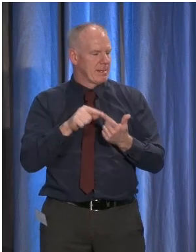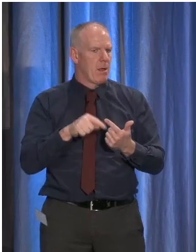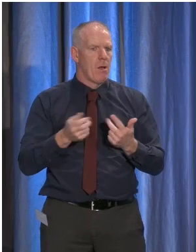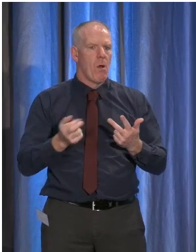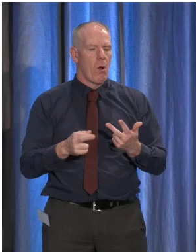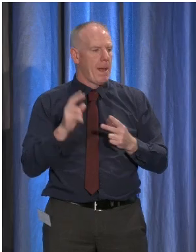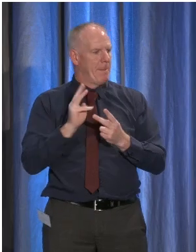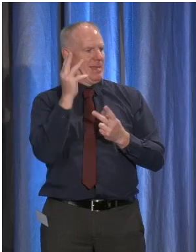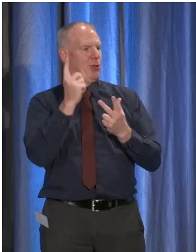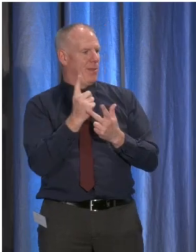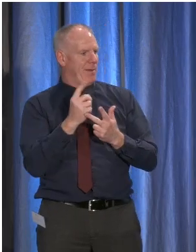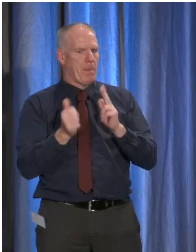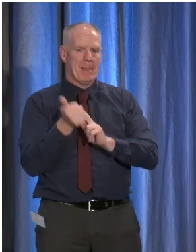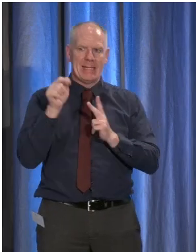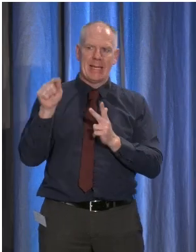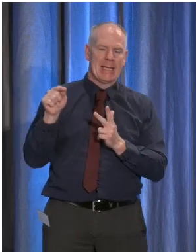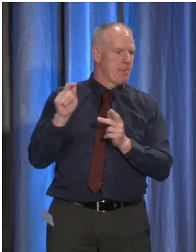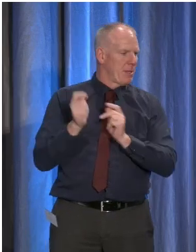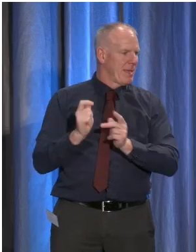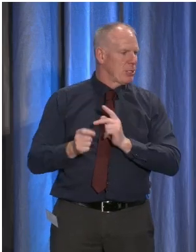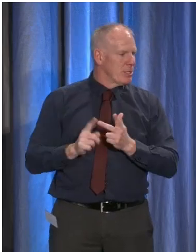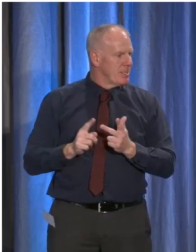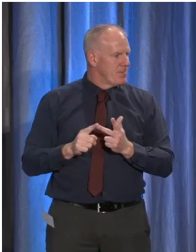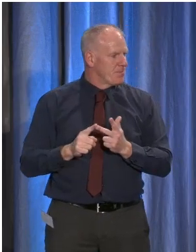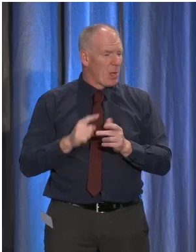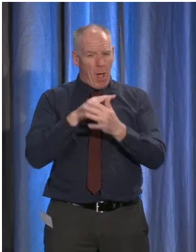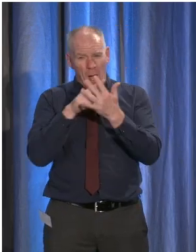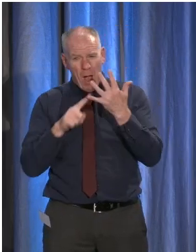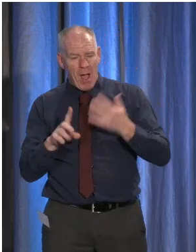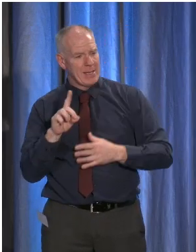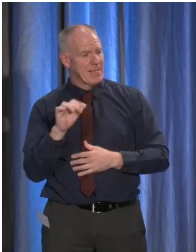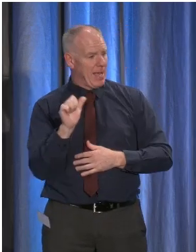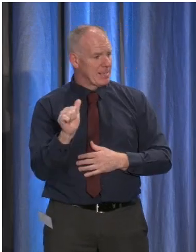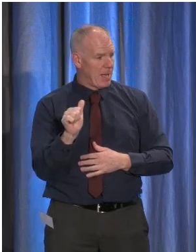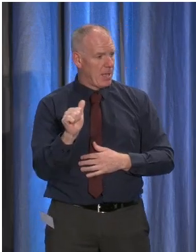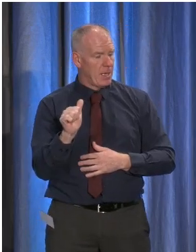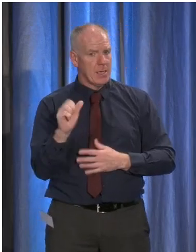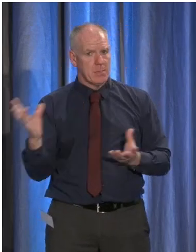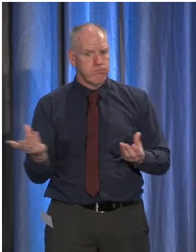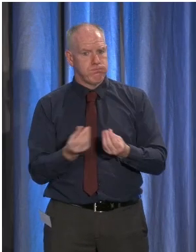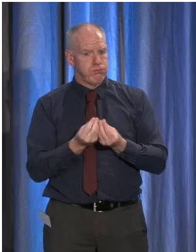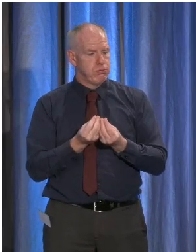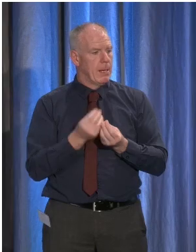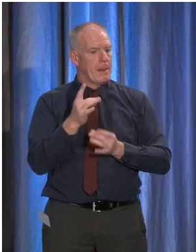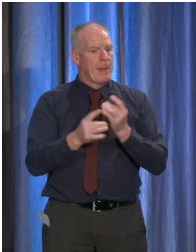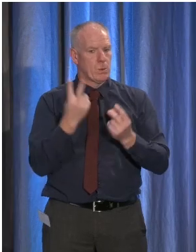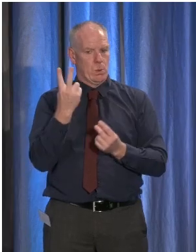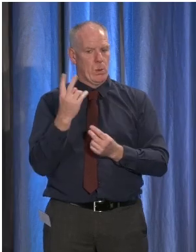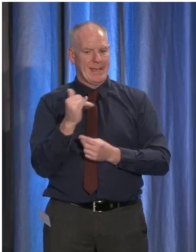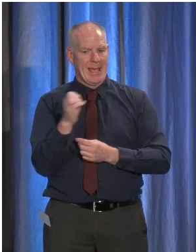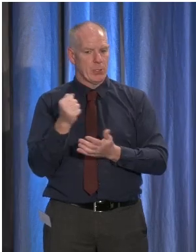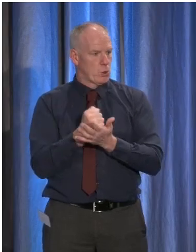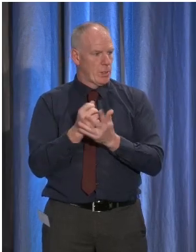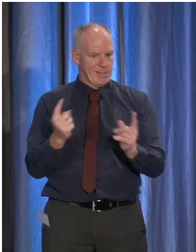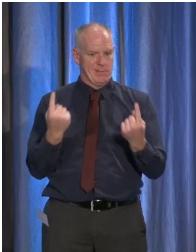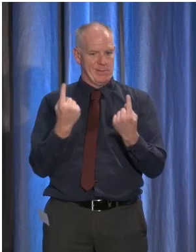an image of a building modification. So all that data then came together to create 2 case studies,